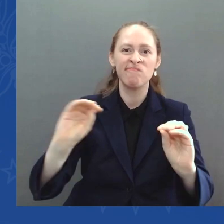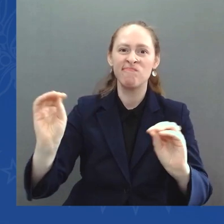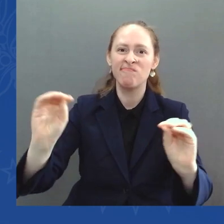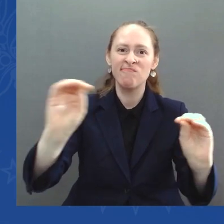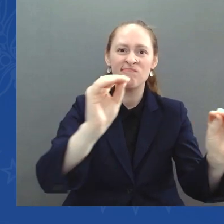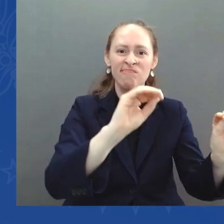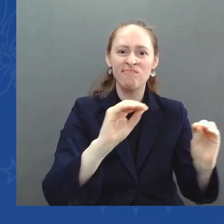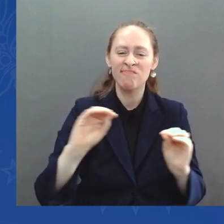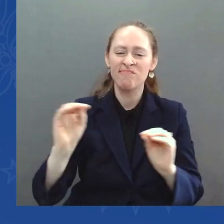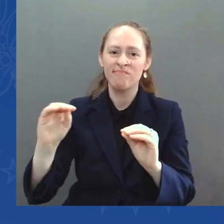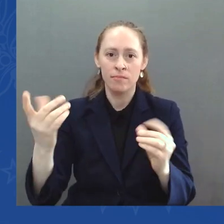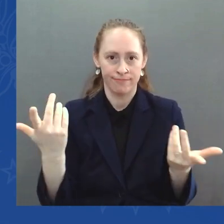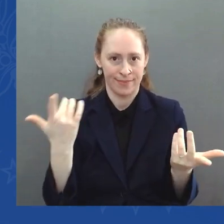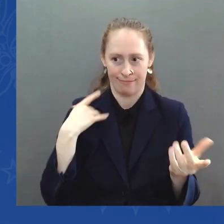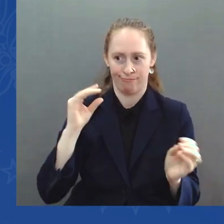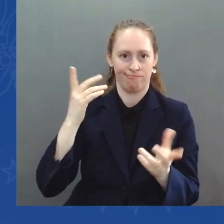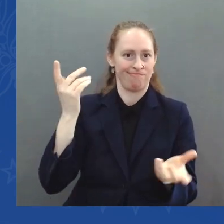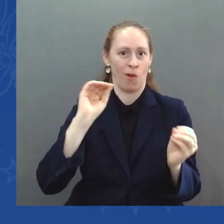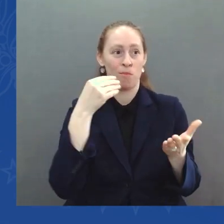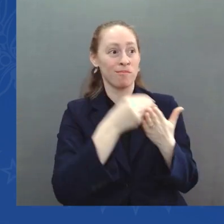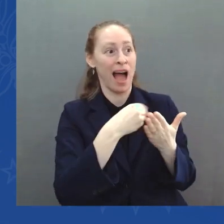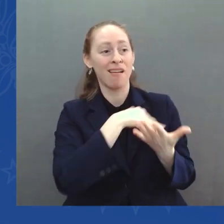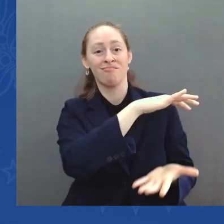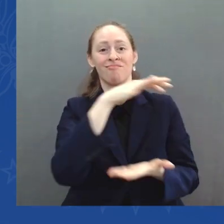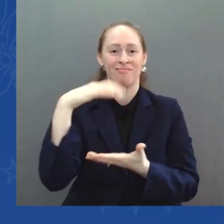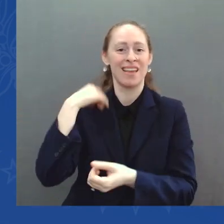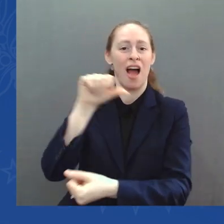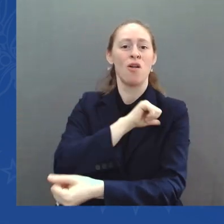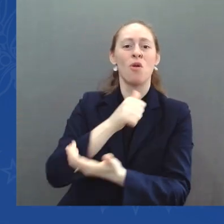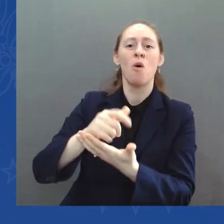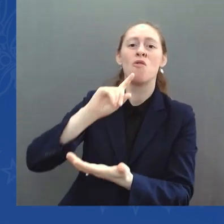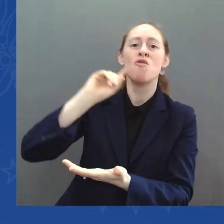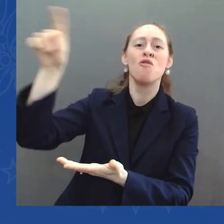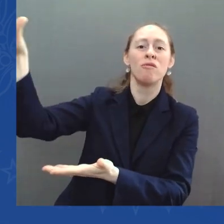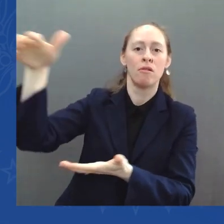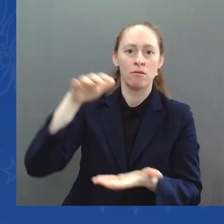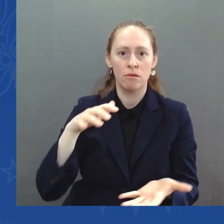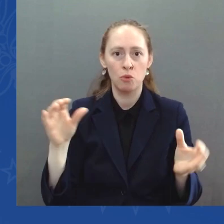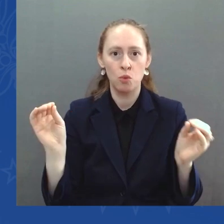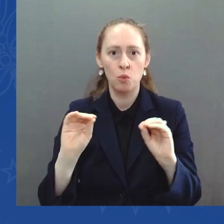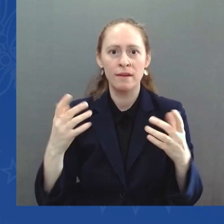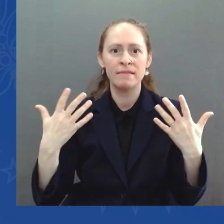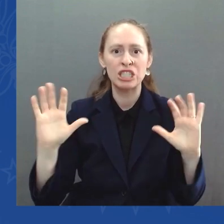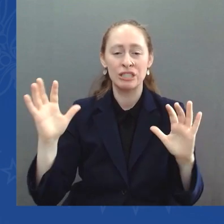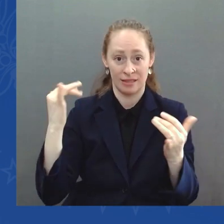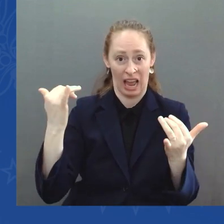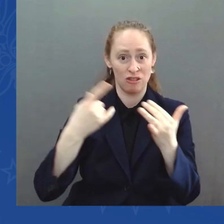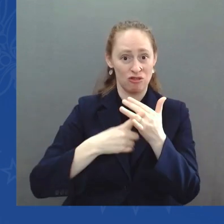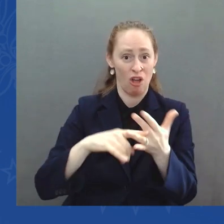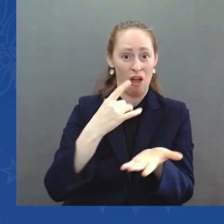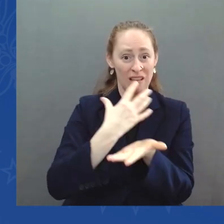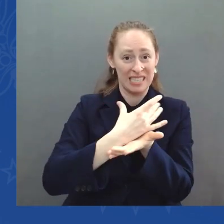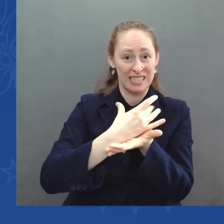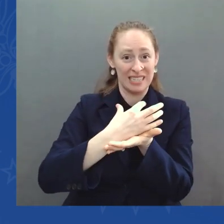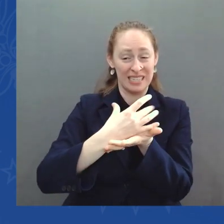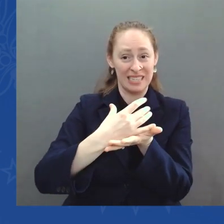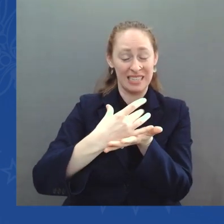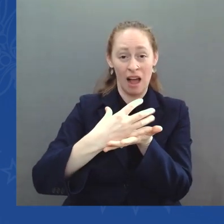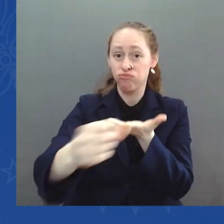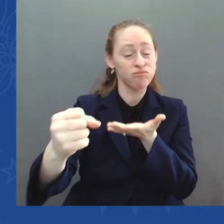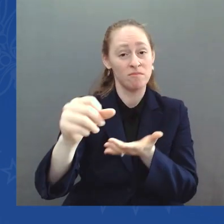We've also had to scale back our plan to purchase more preventive therapies for Americans who are